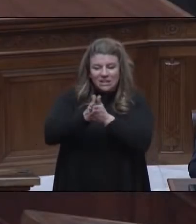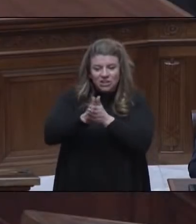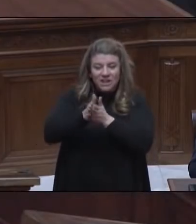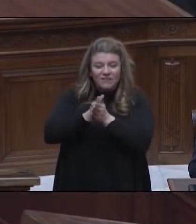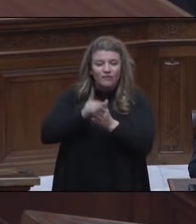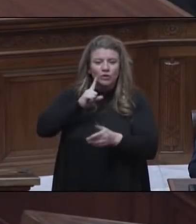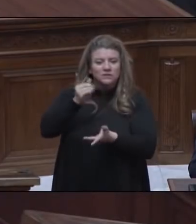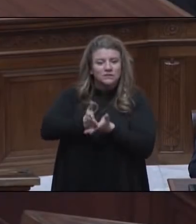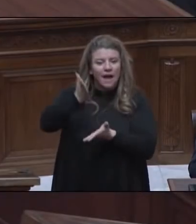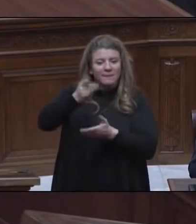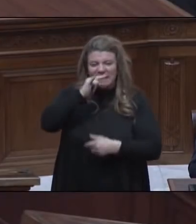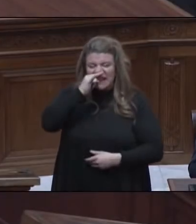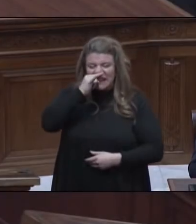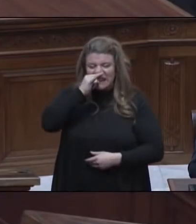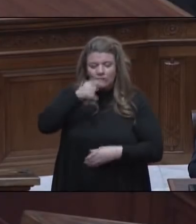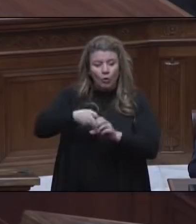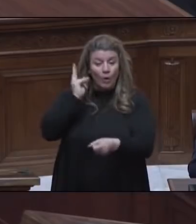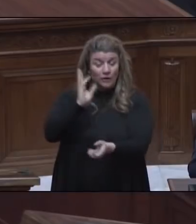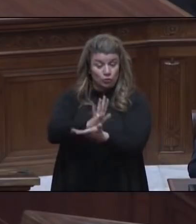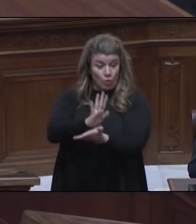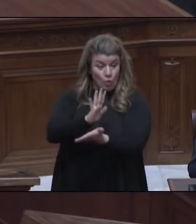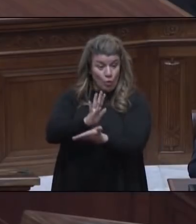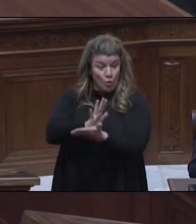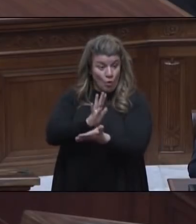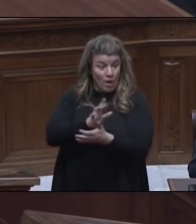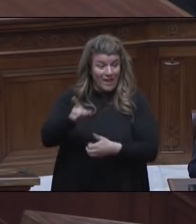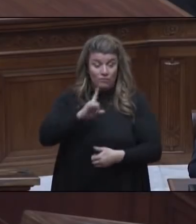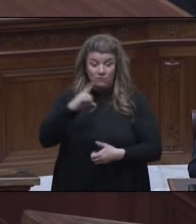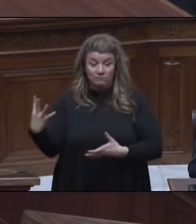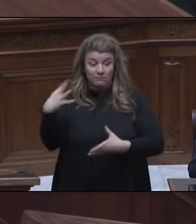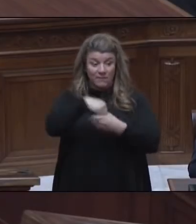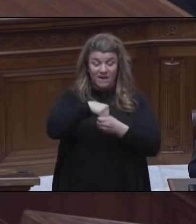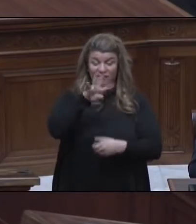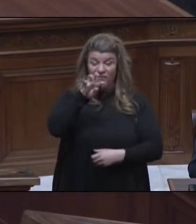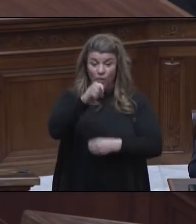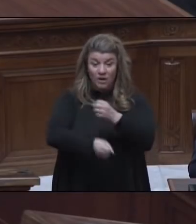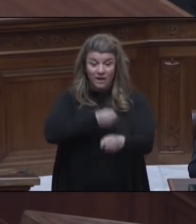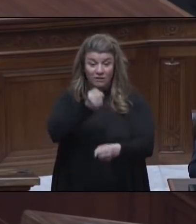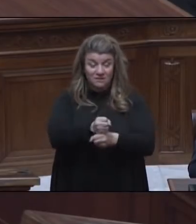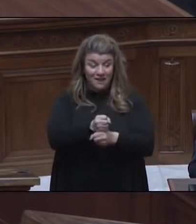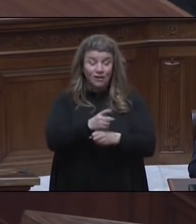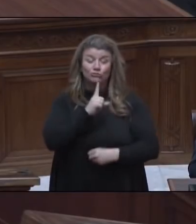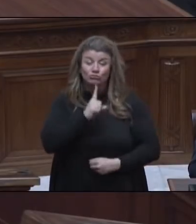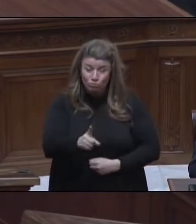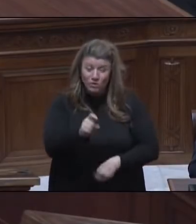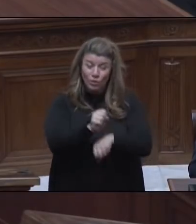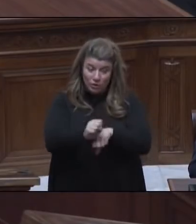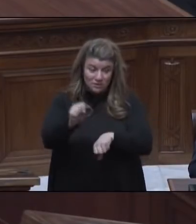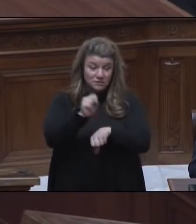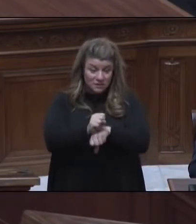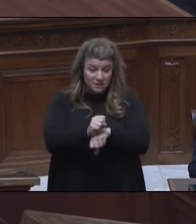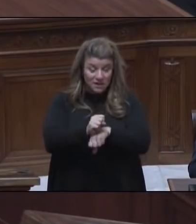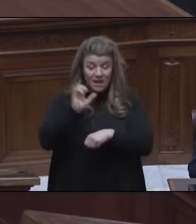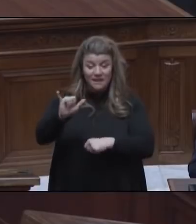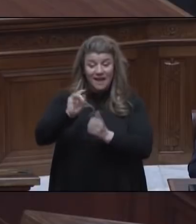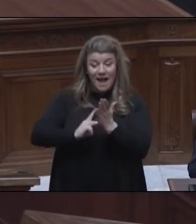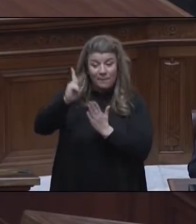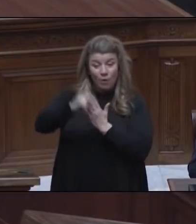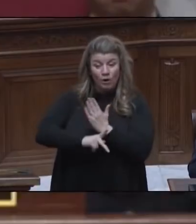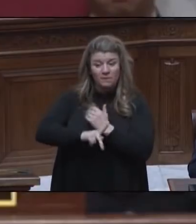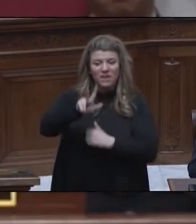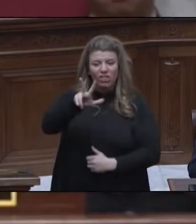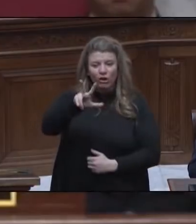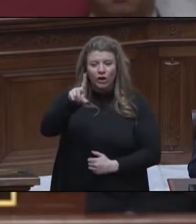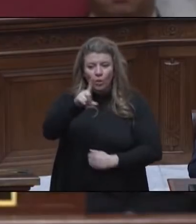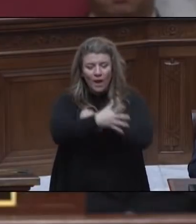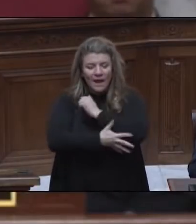now. They've been around for 40 years, and truly it works. The program is in 31